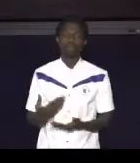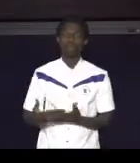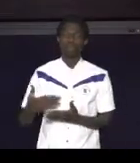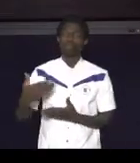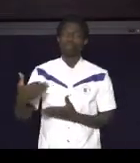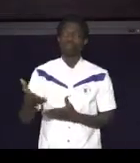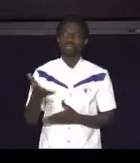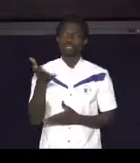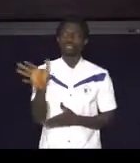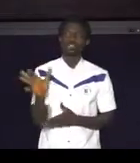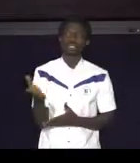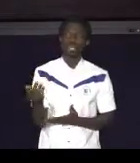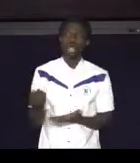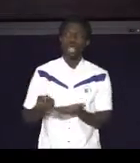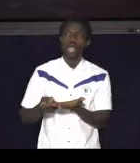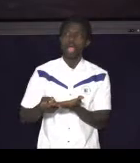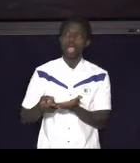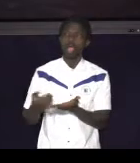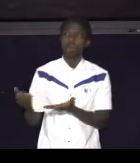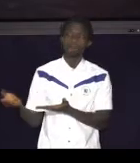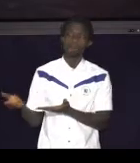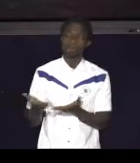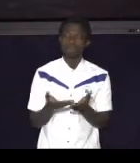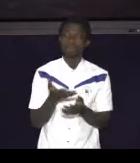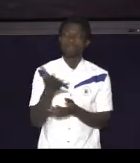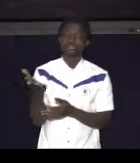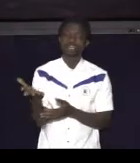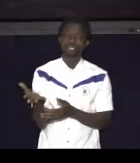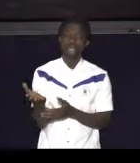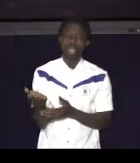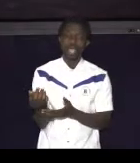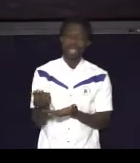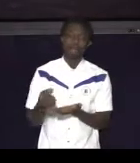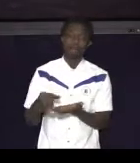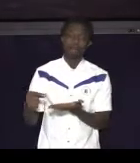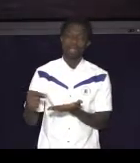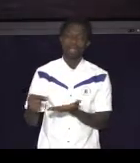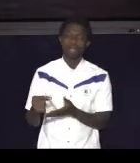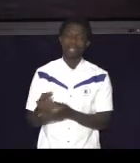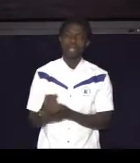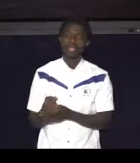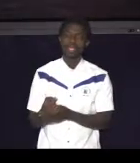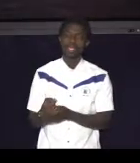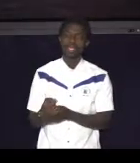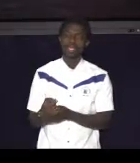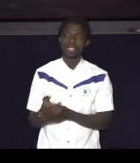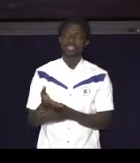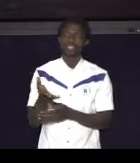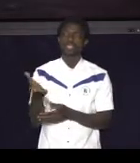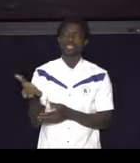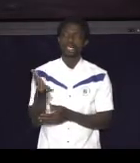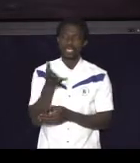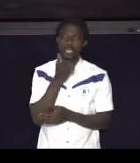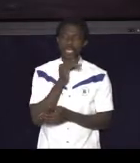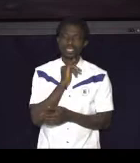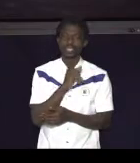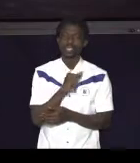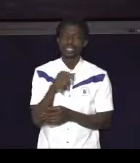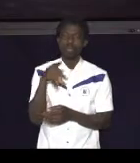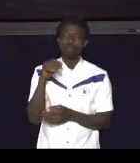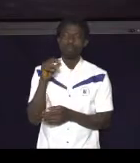pens. Everybody brought their pens. There, that is a possessive